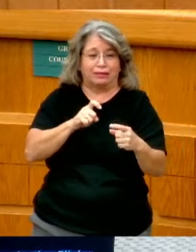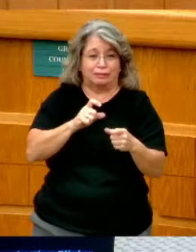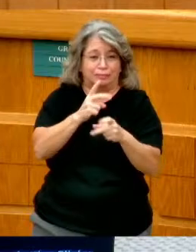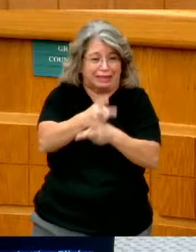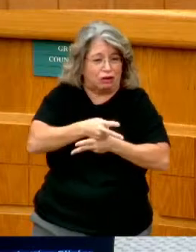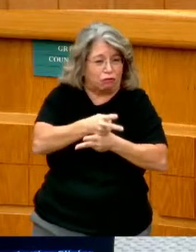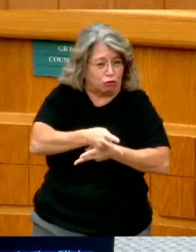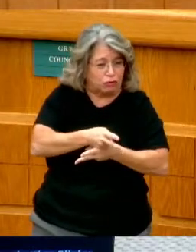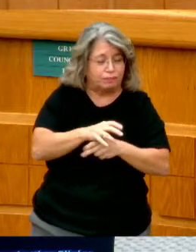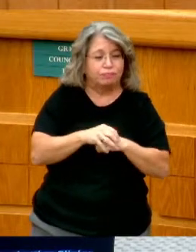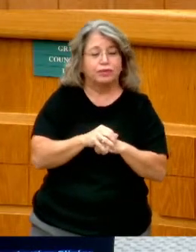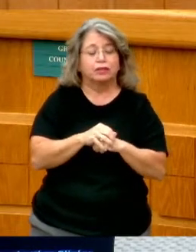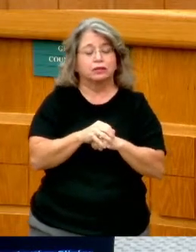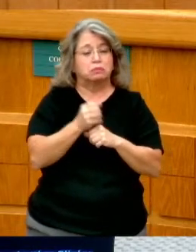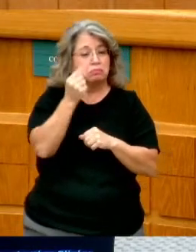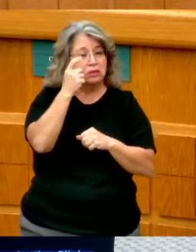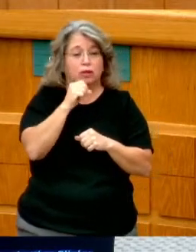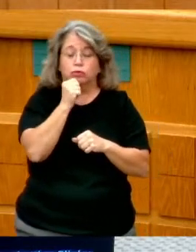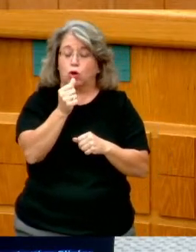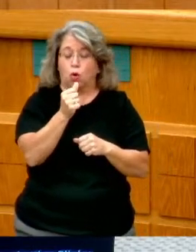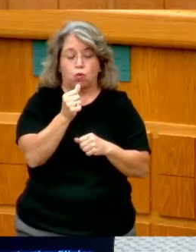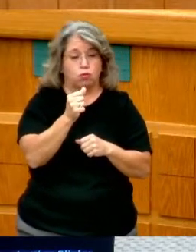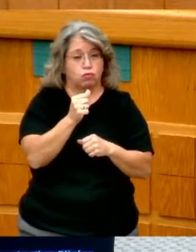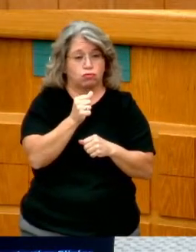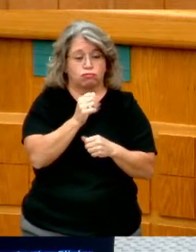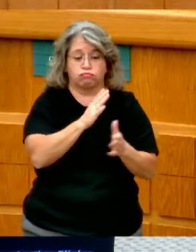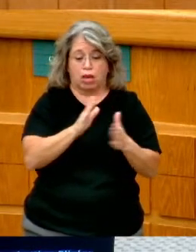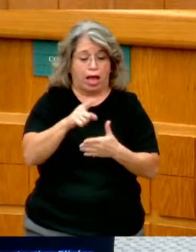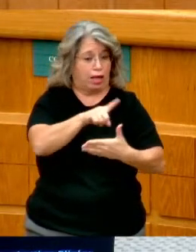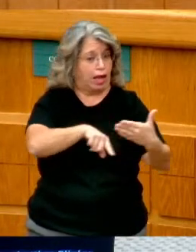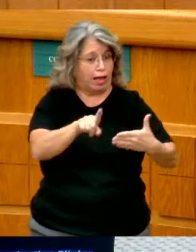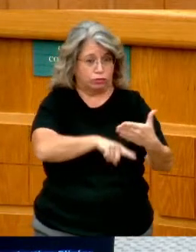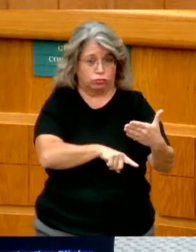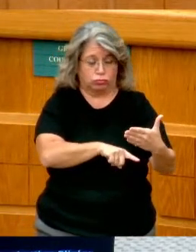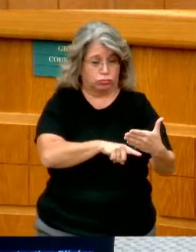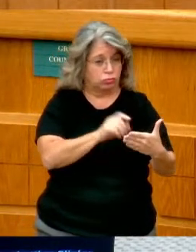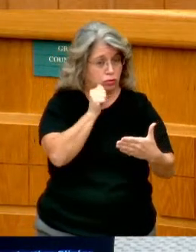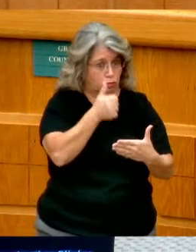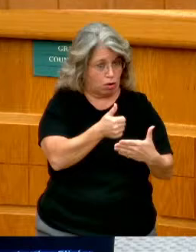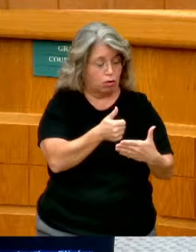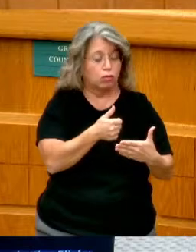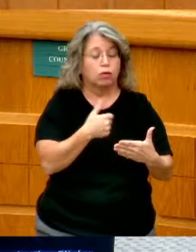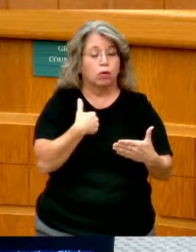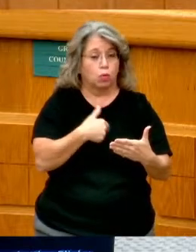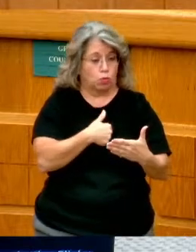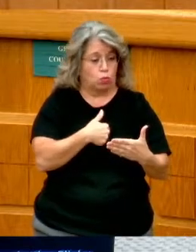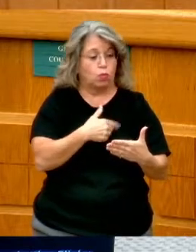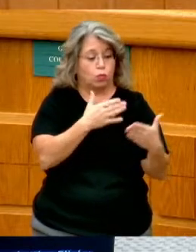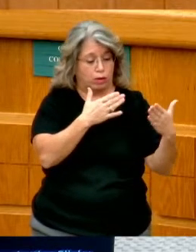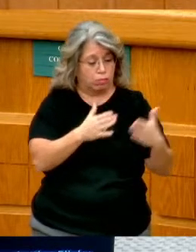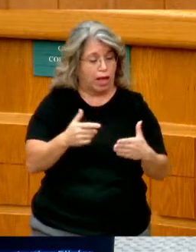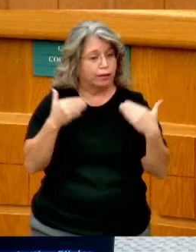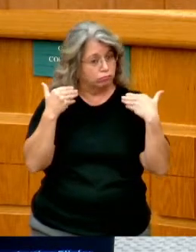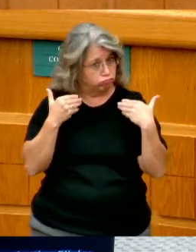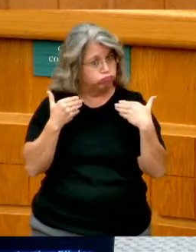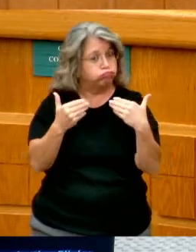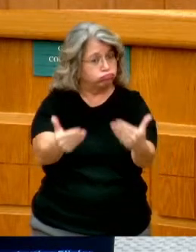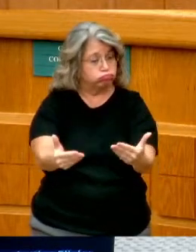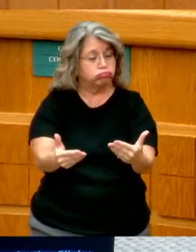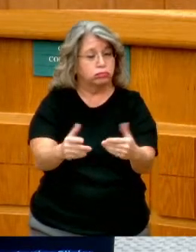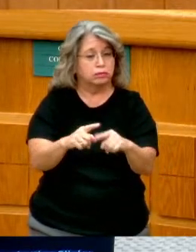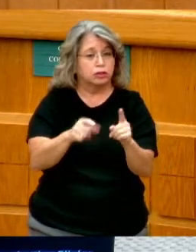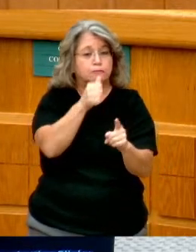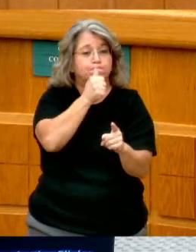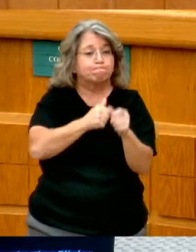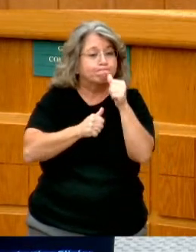not plan on canceling the drive, so we do plan on continuing on and just weather through the